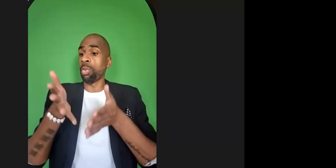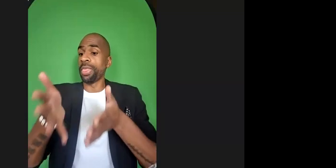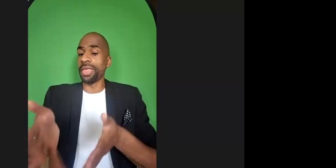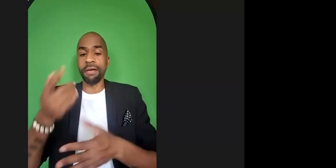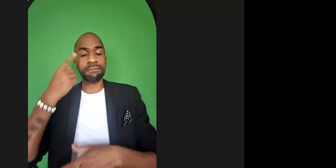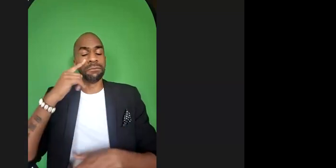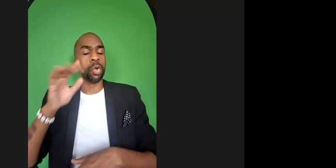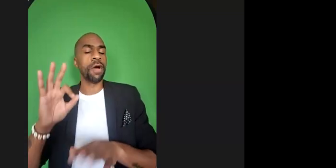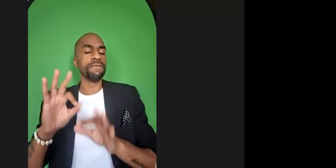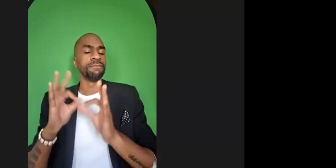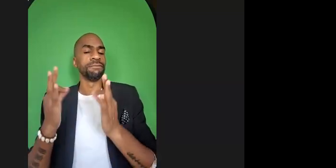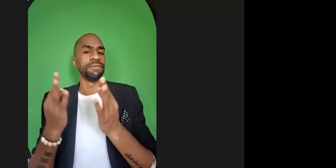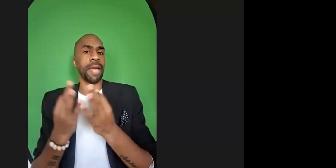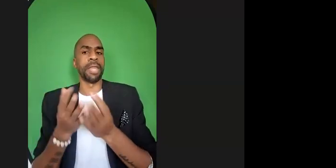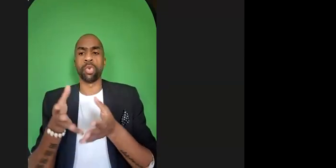ones?